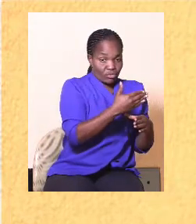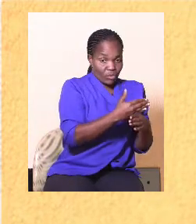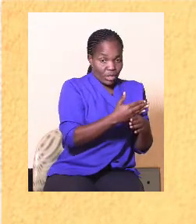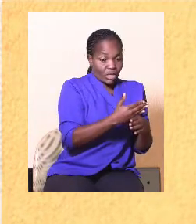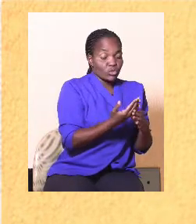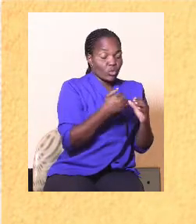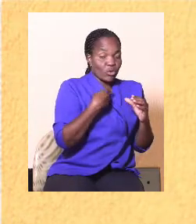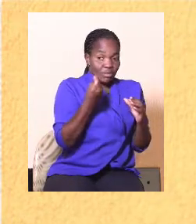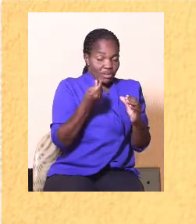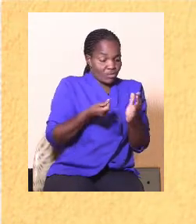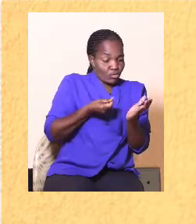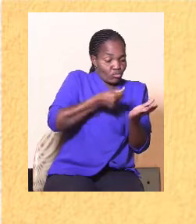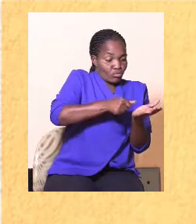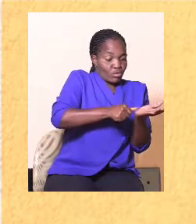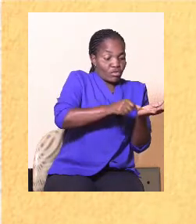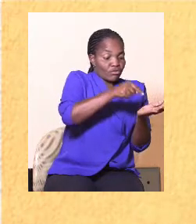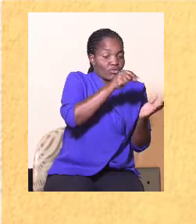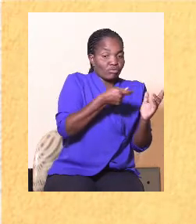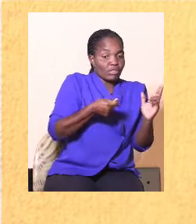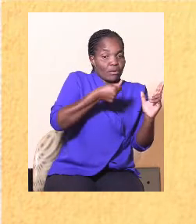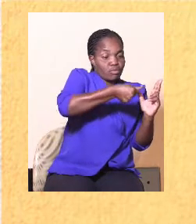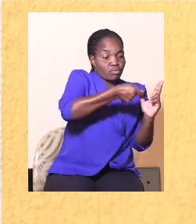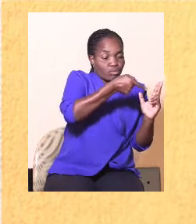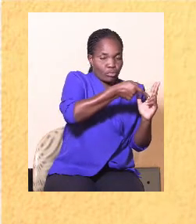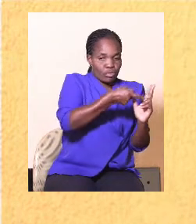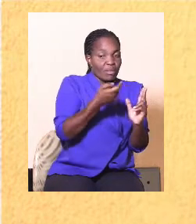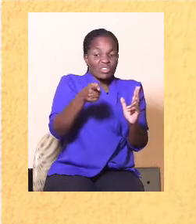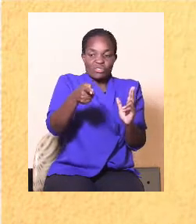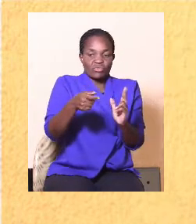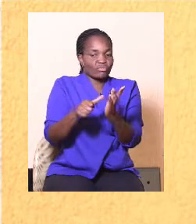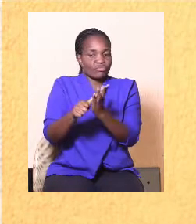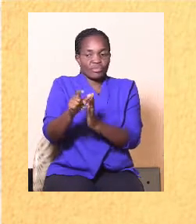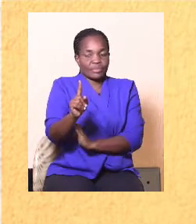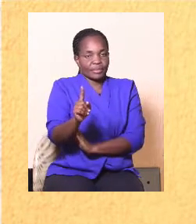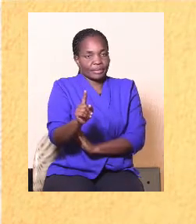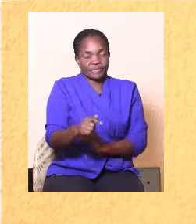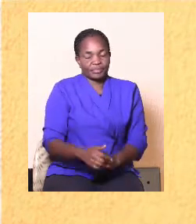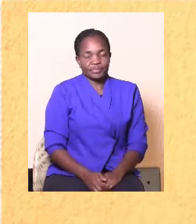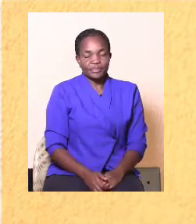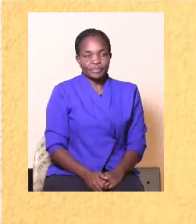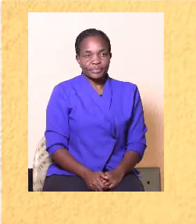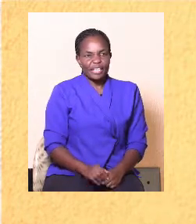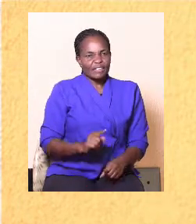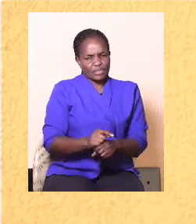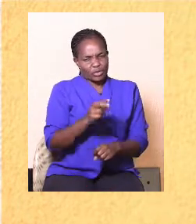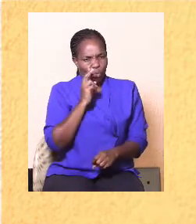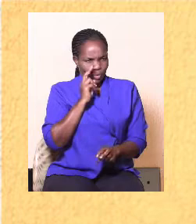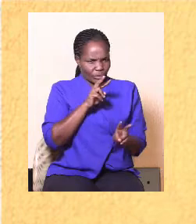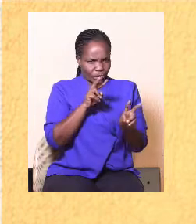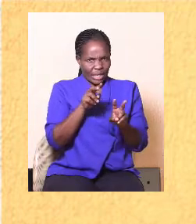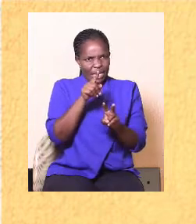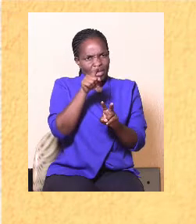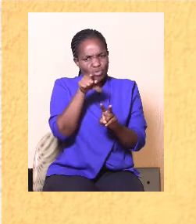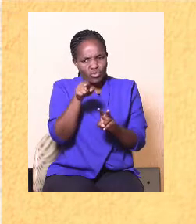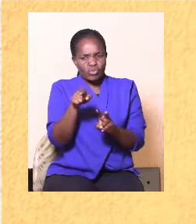And therefore, we're going to check whether you are a student, because we are going